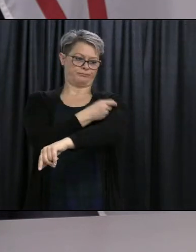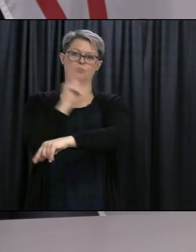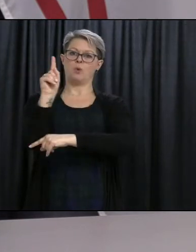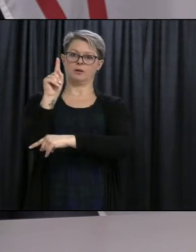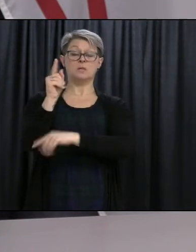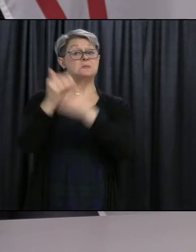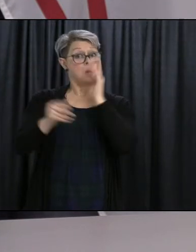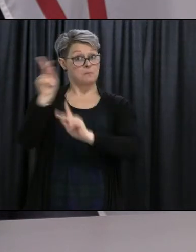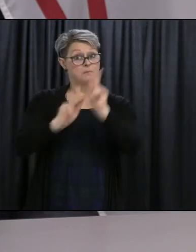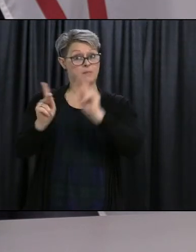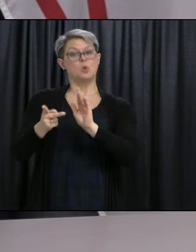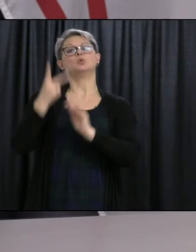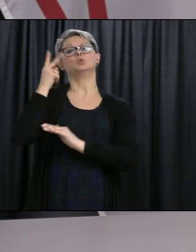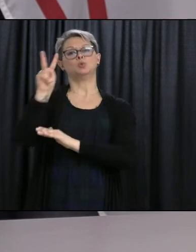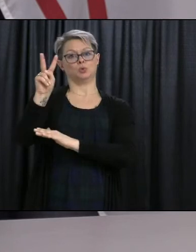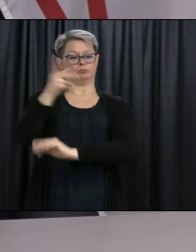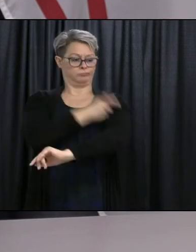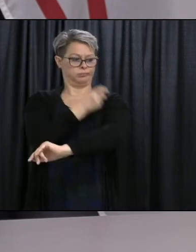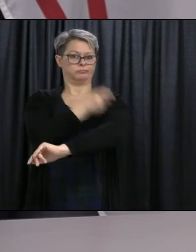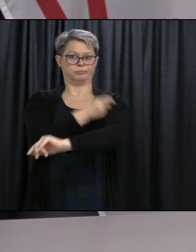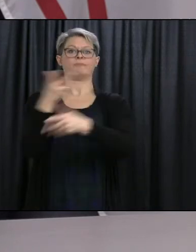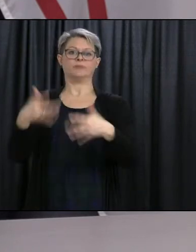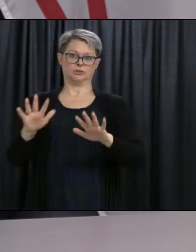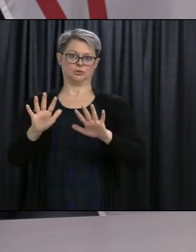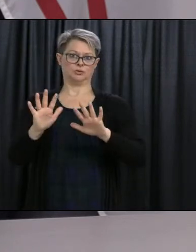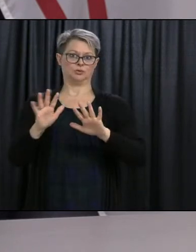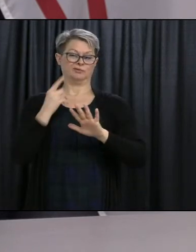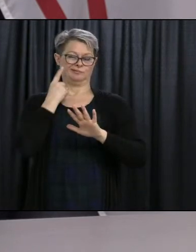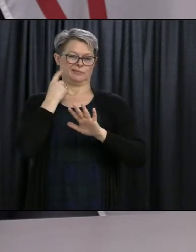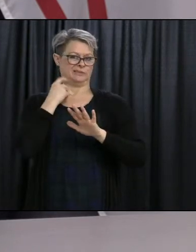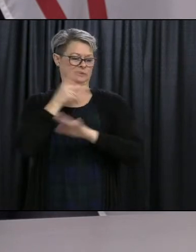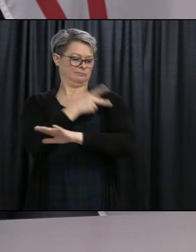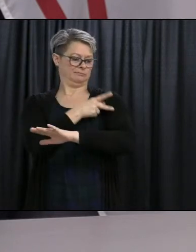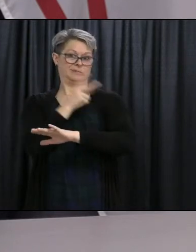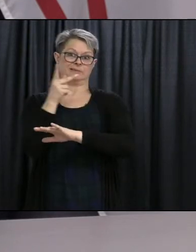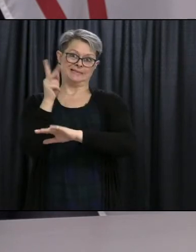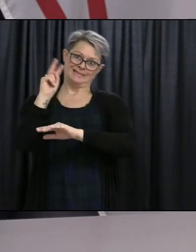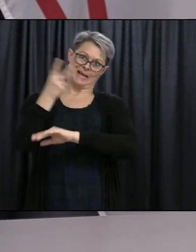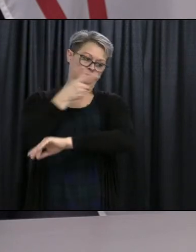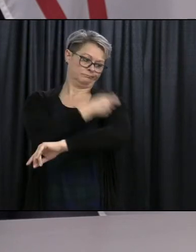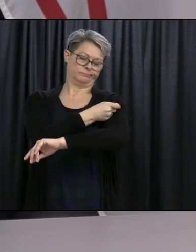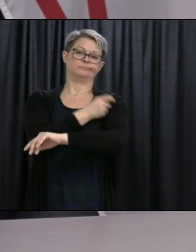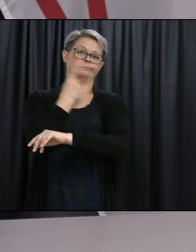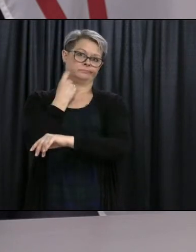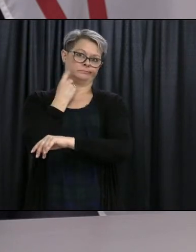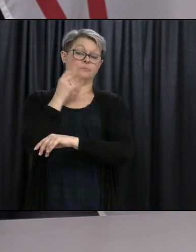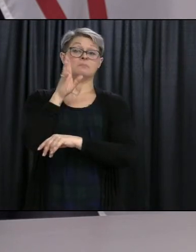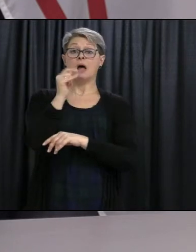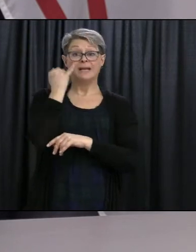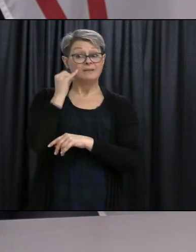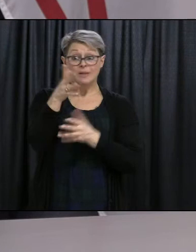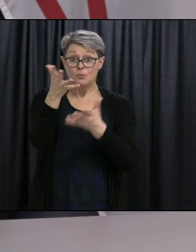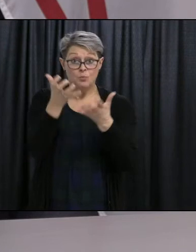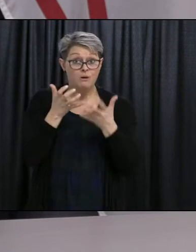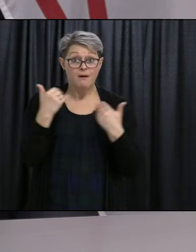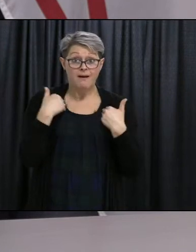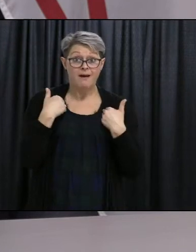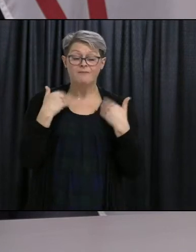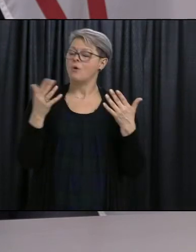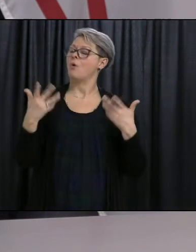have had two just recently, but certainly anyone in long-term care who wanted to have